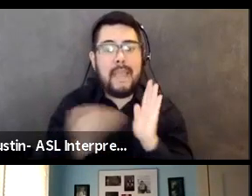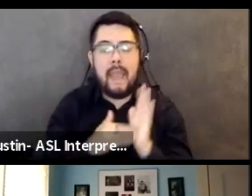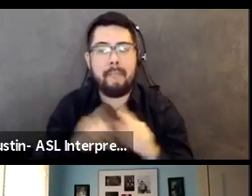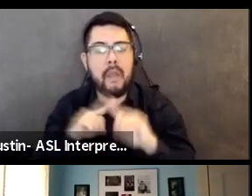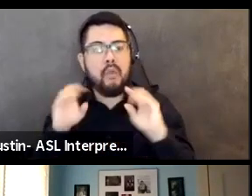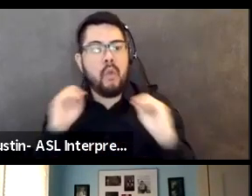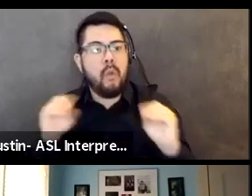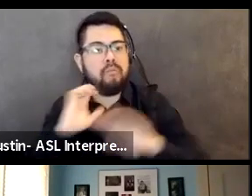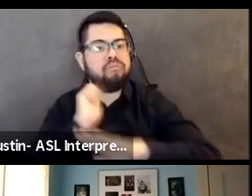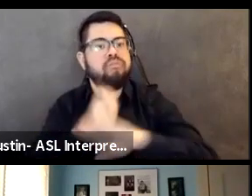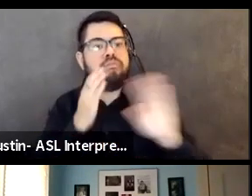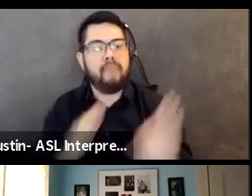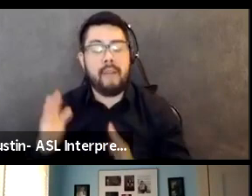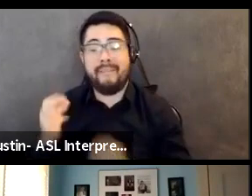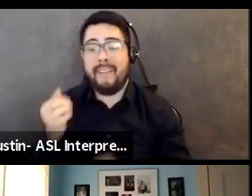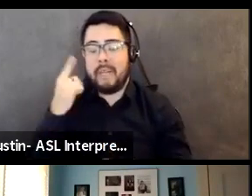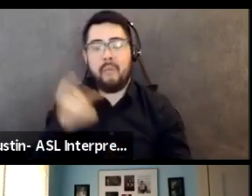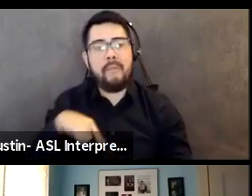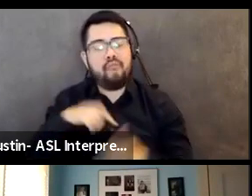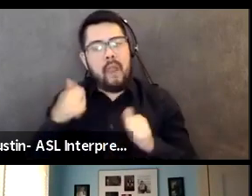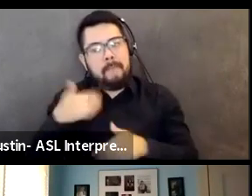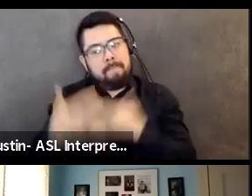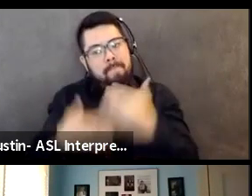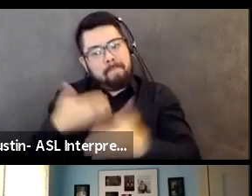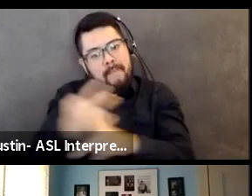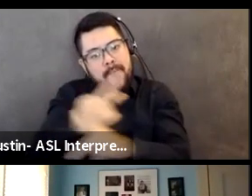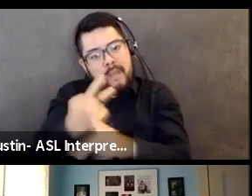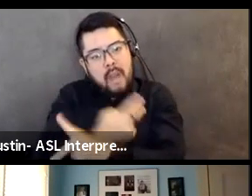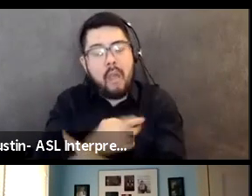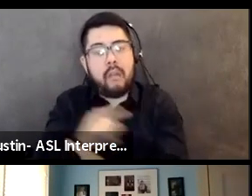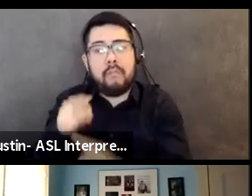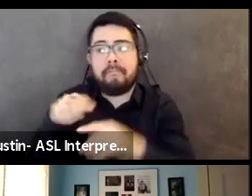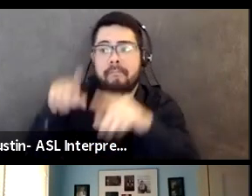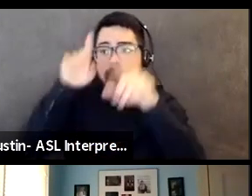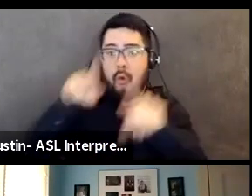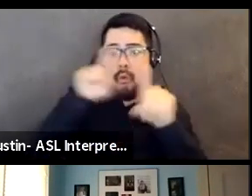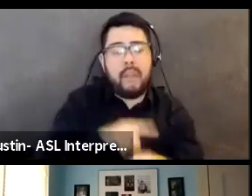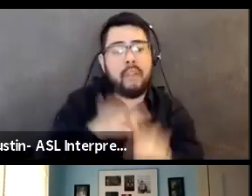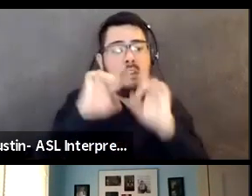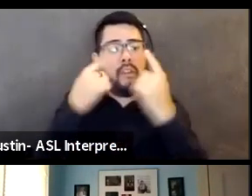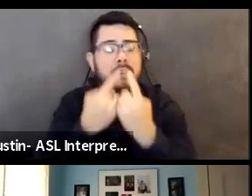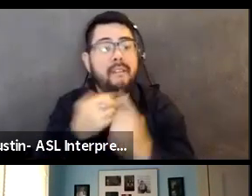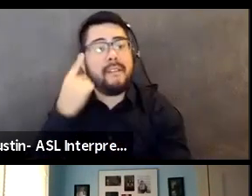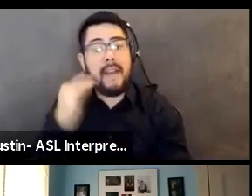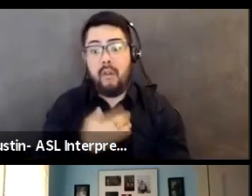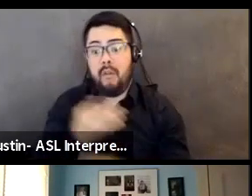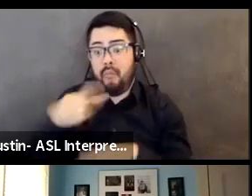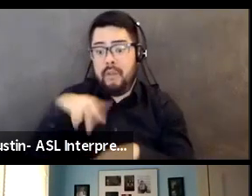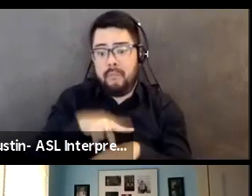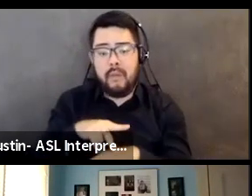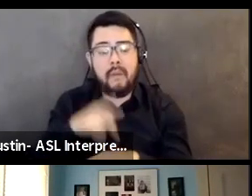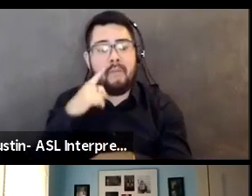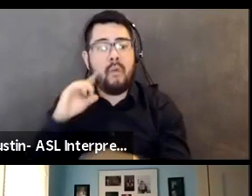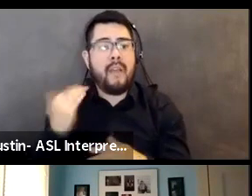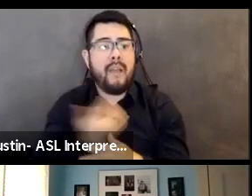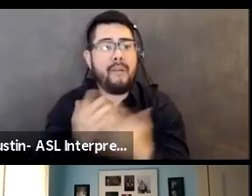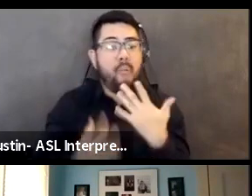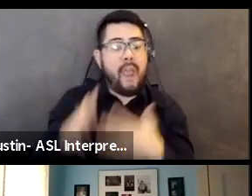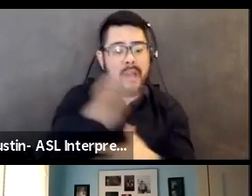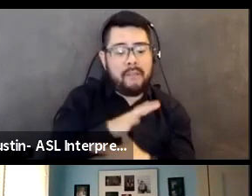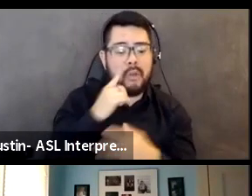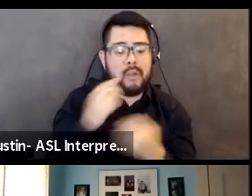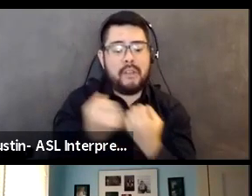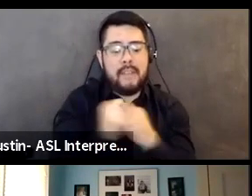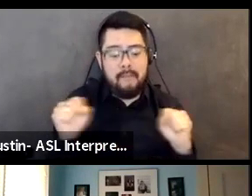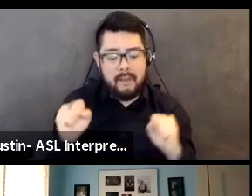planning efforts have been every bit as deliberate as those taken by the district and are grounded in the guiding principle of student and staff safety as a top priority